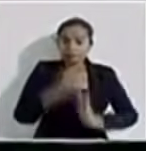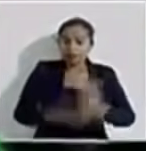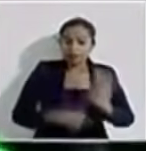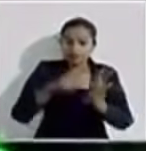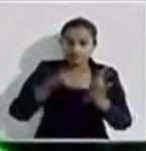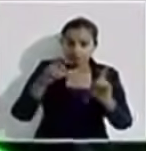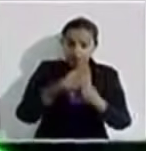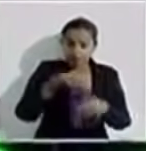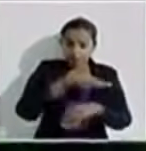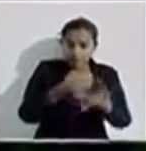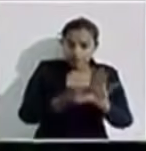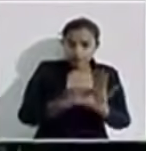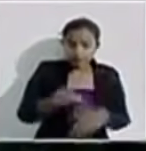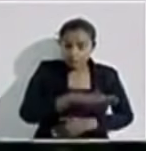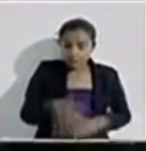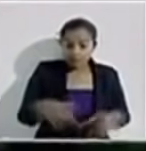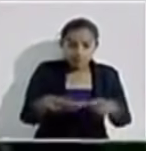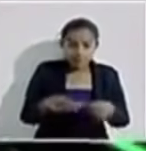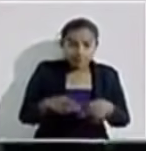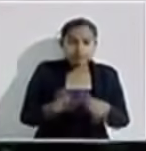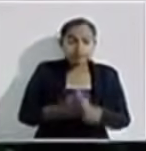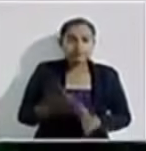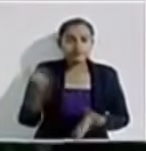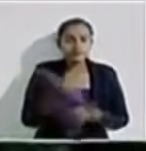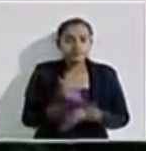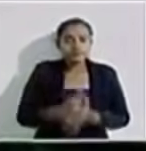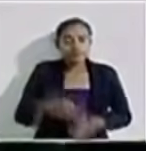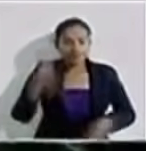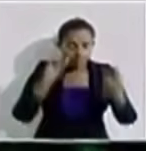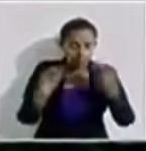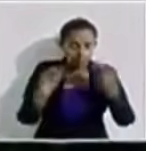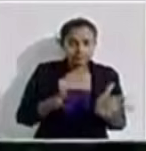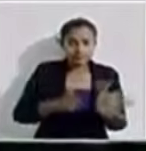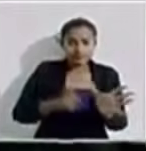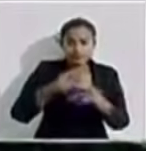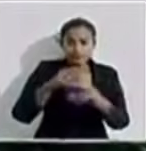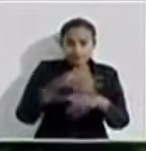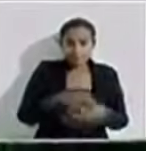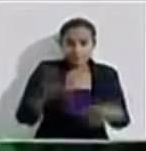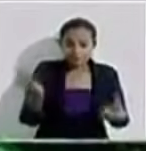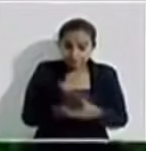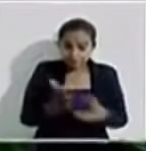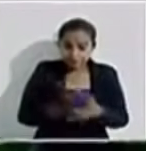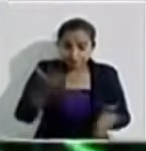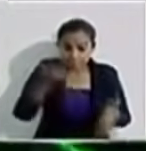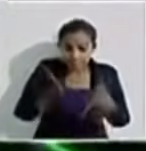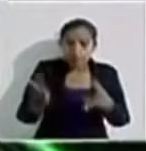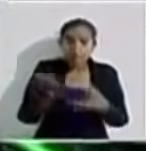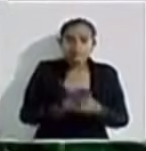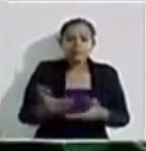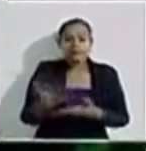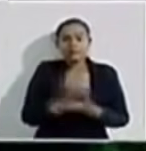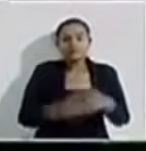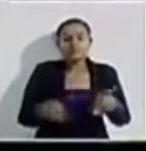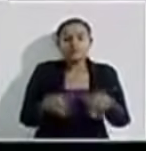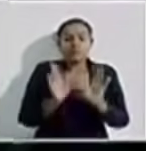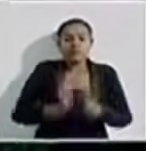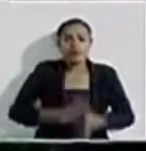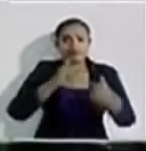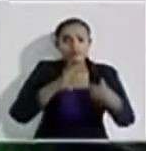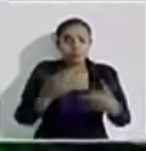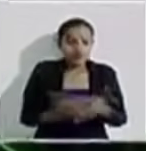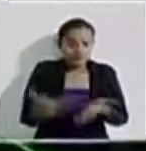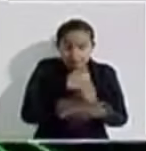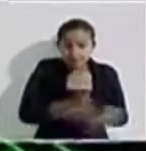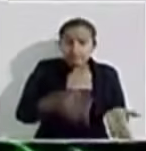account details, maps, file numbers of criminal cases, as well as judicial records. If one individual can